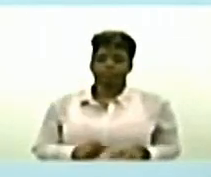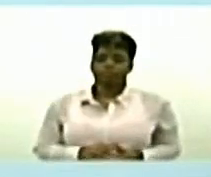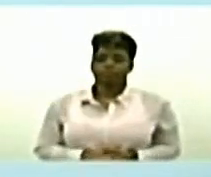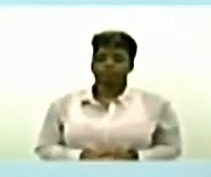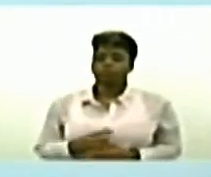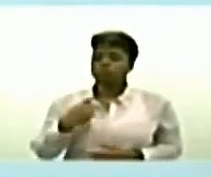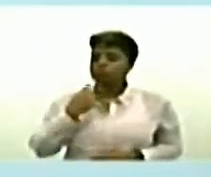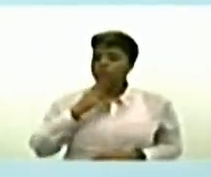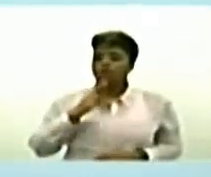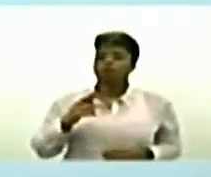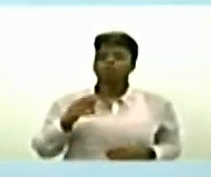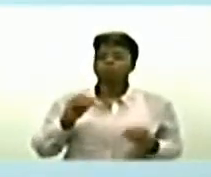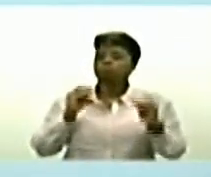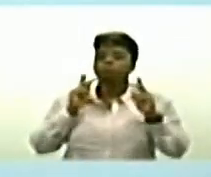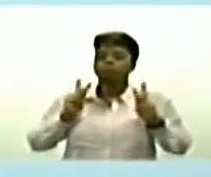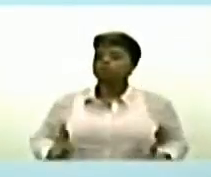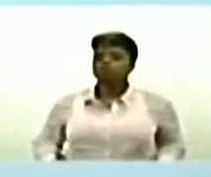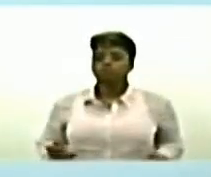Senator?